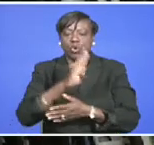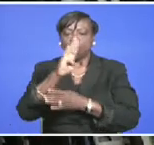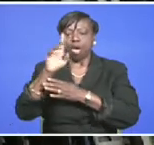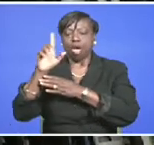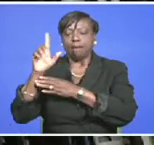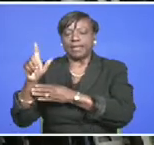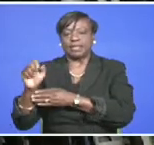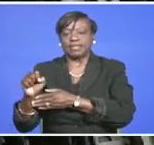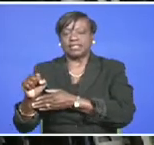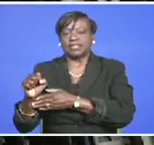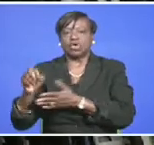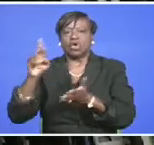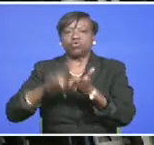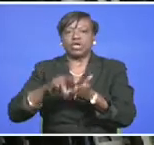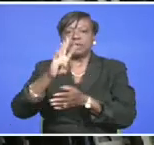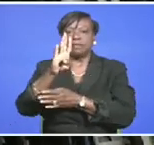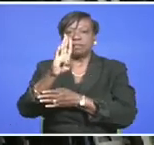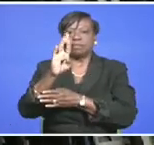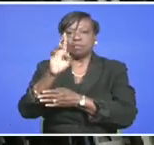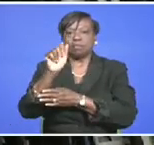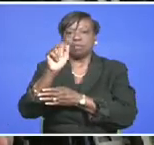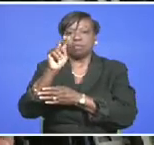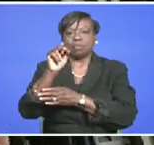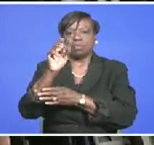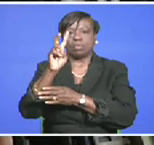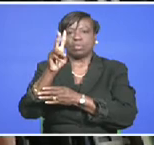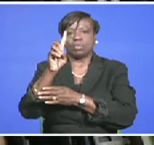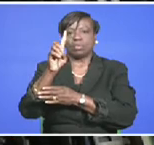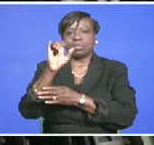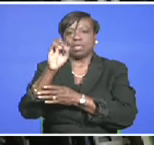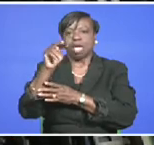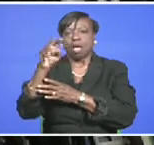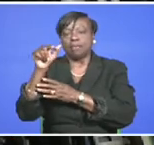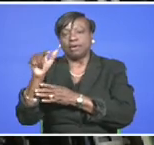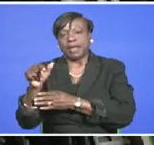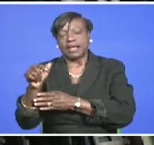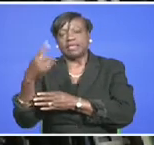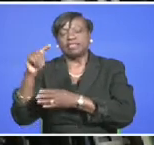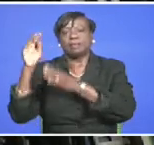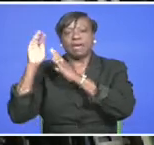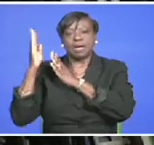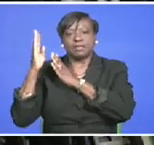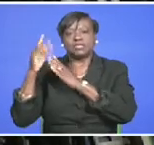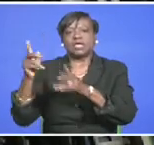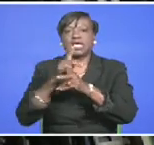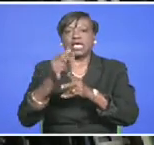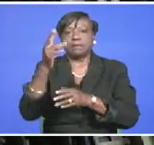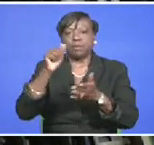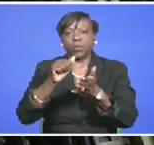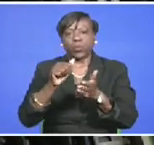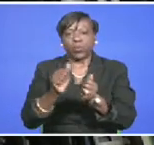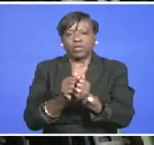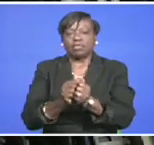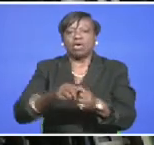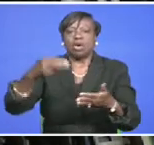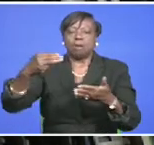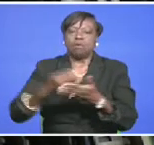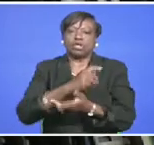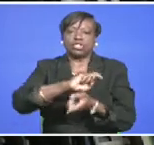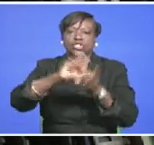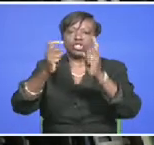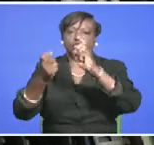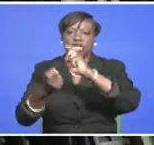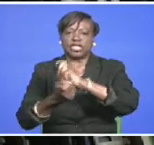at rebranding the Bahamas so it can comply and keep up with modern changes. And then, as you know, we